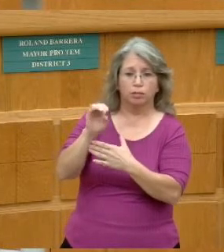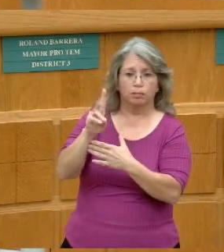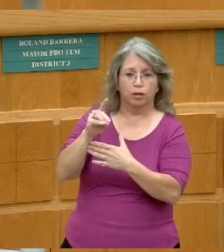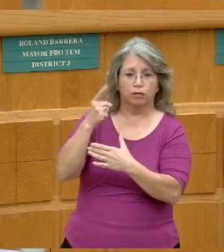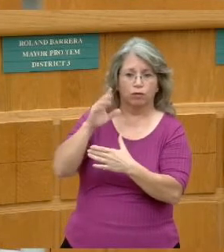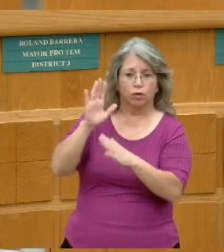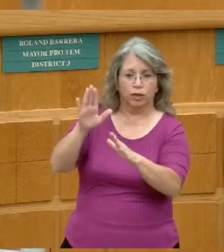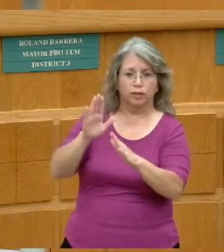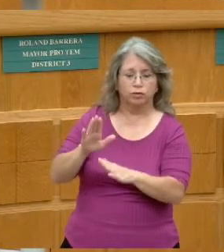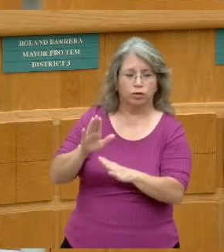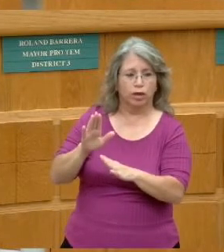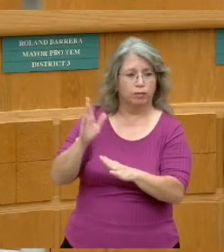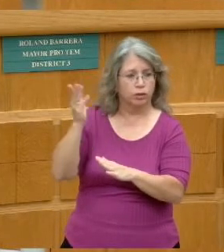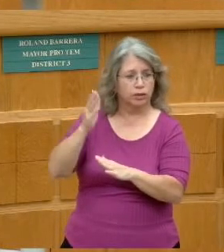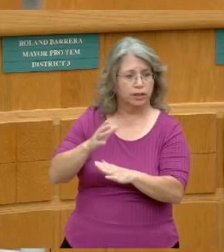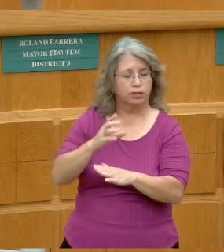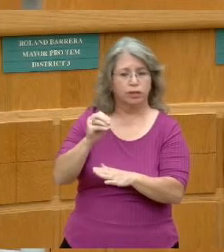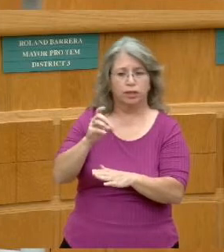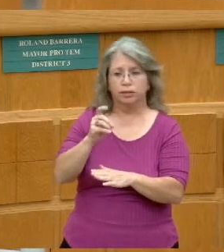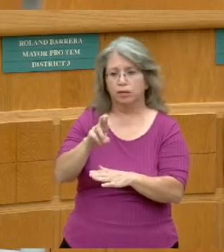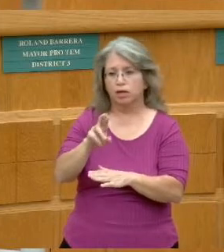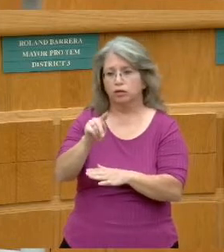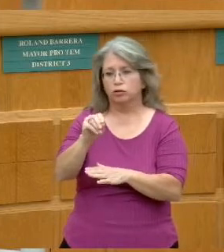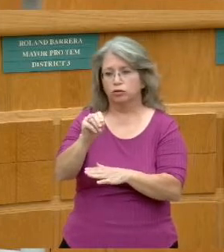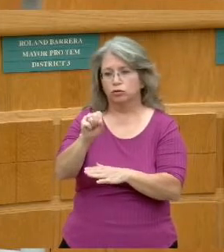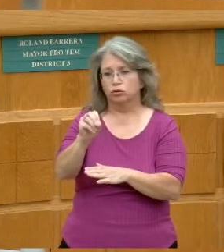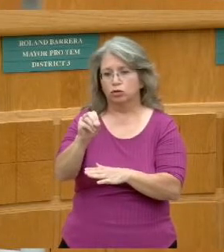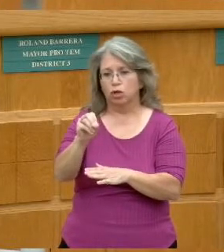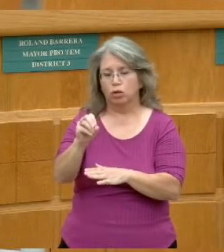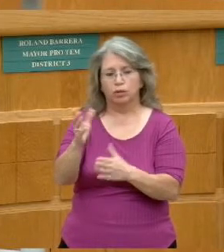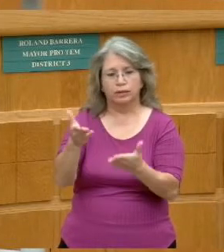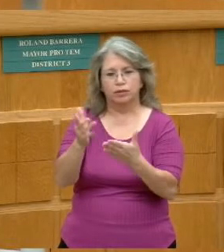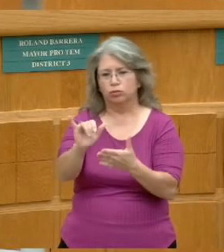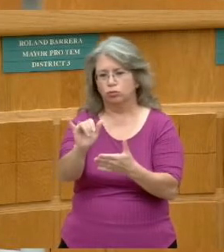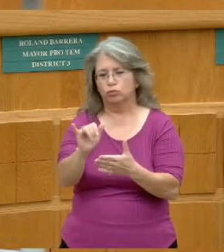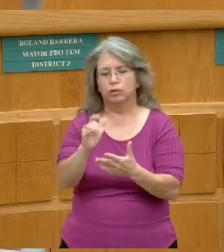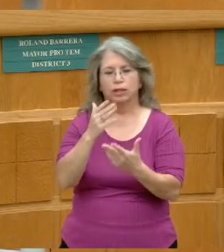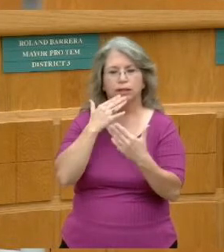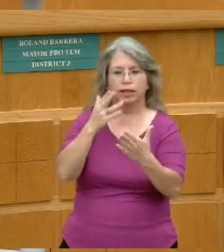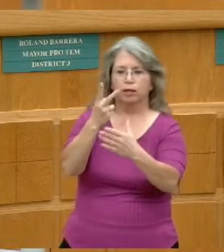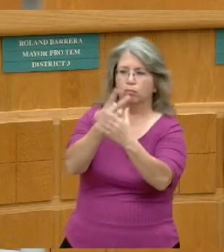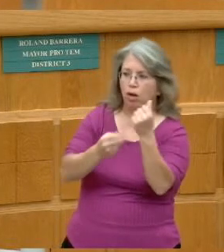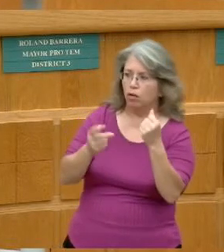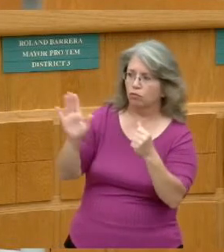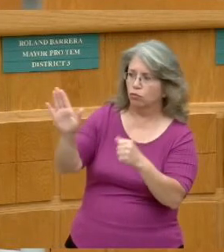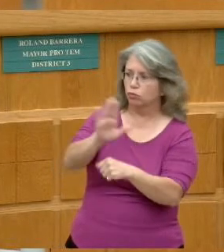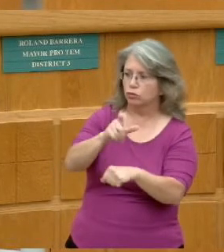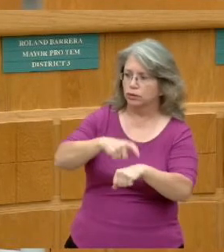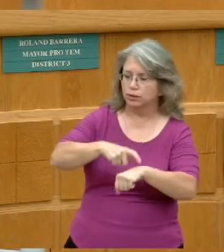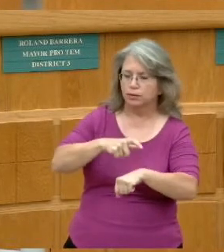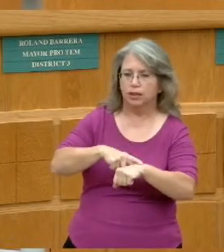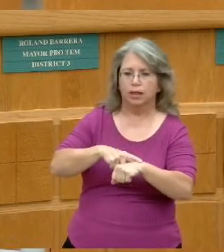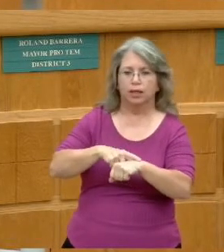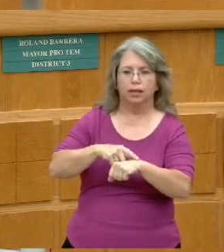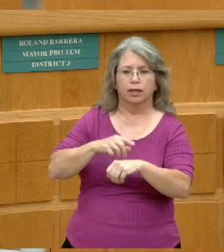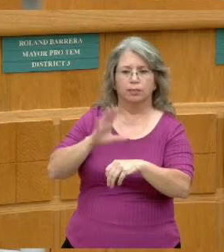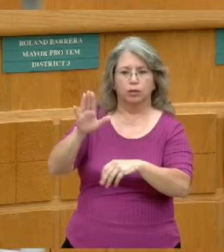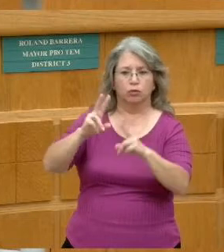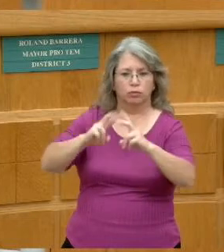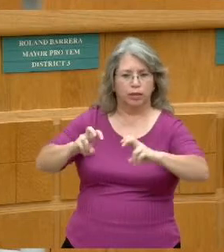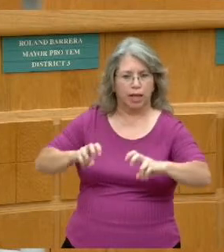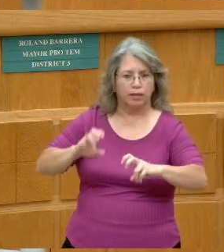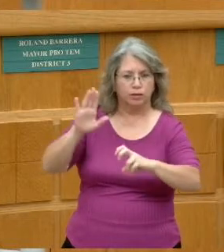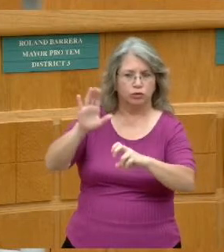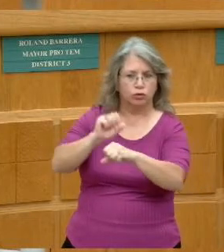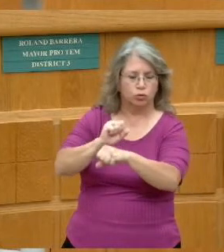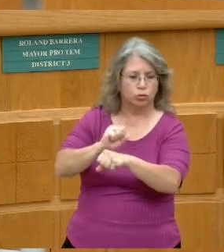And Dr. Tissot is here as well. We want to thank you both for the time and analysis and great work that you put